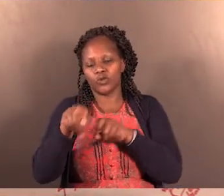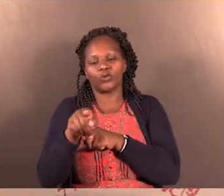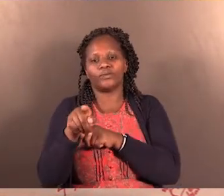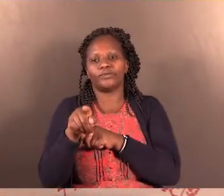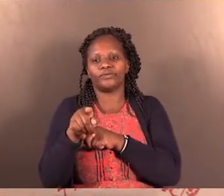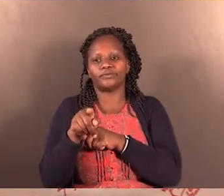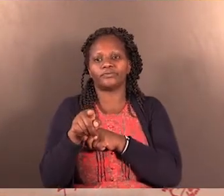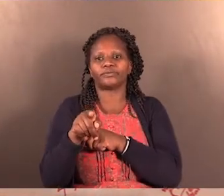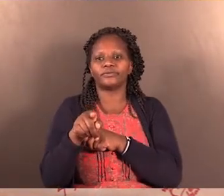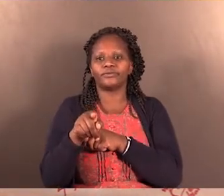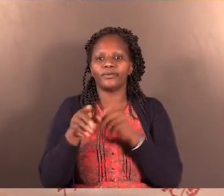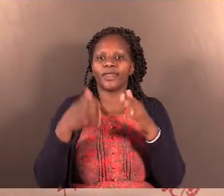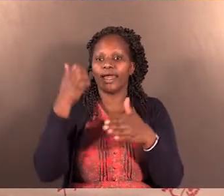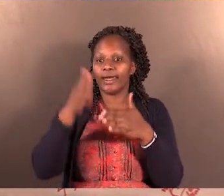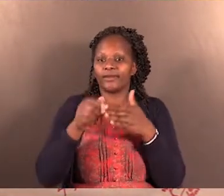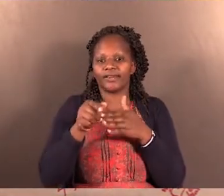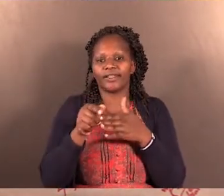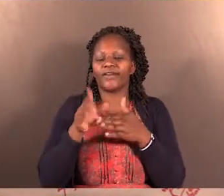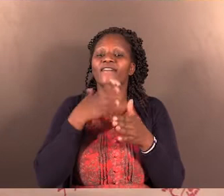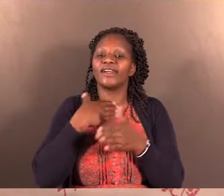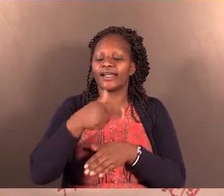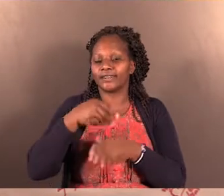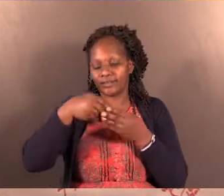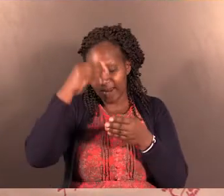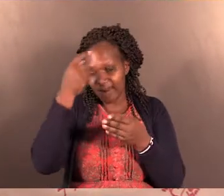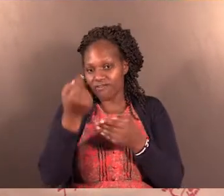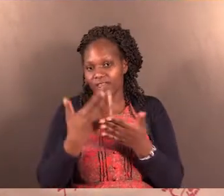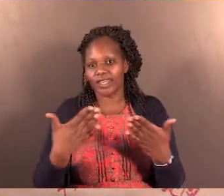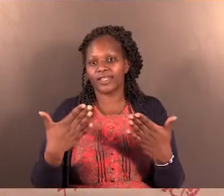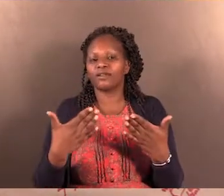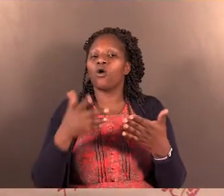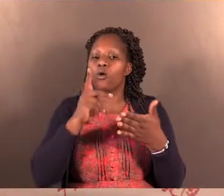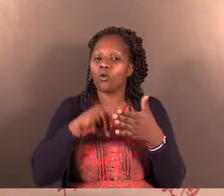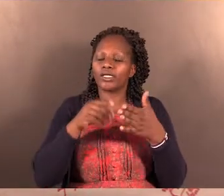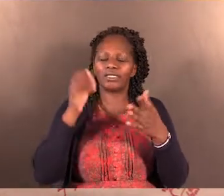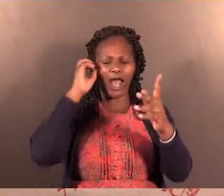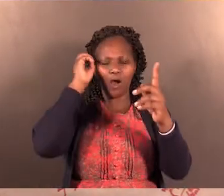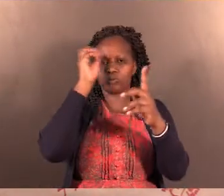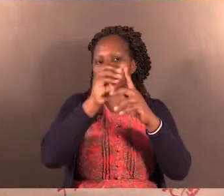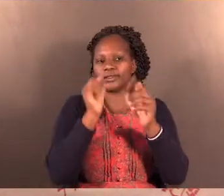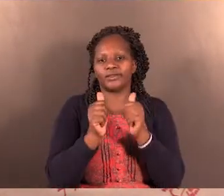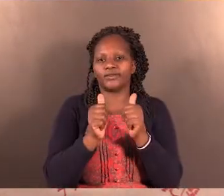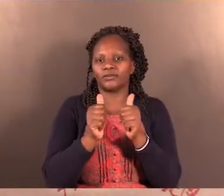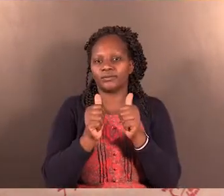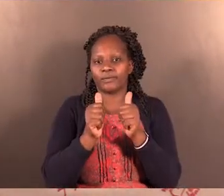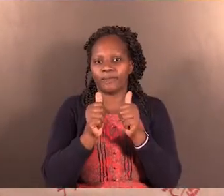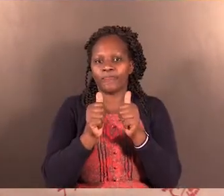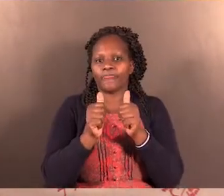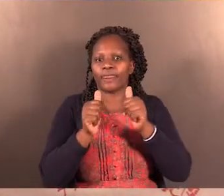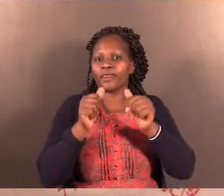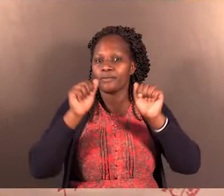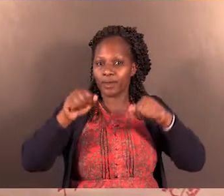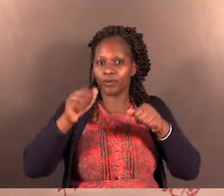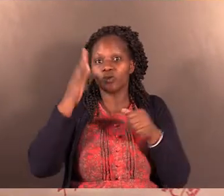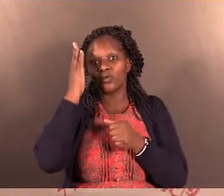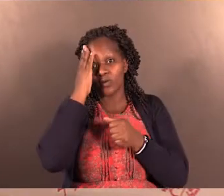you. And so at the end of this lesson, I want us to learn a few things, or what is the objective of this lesson today is to be